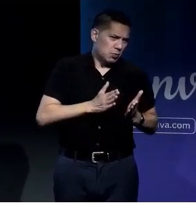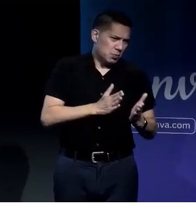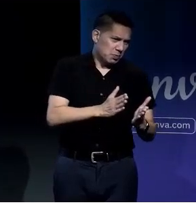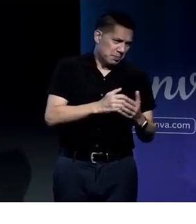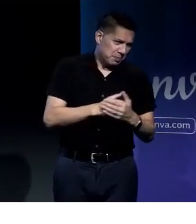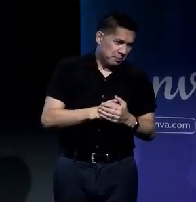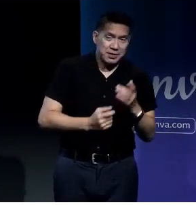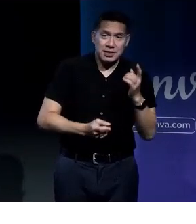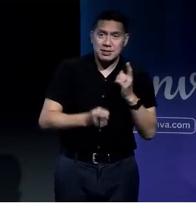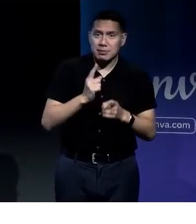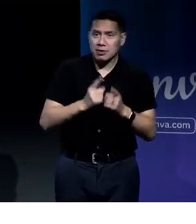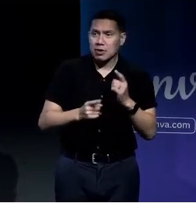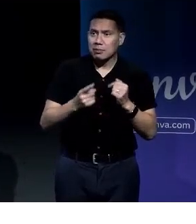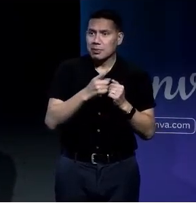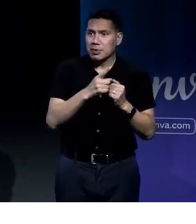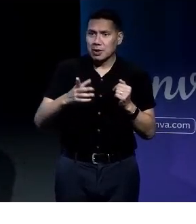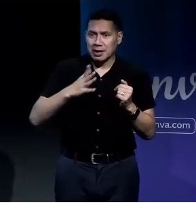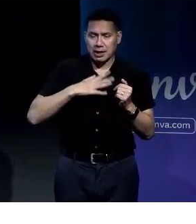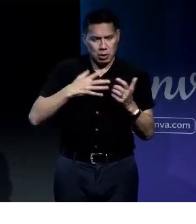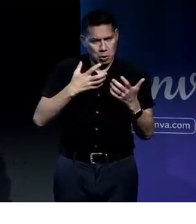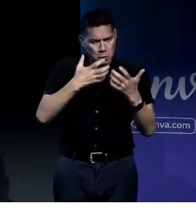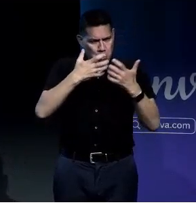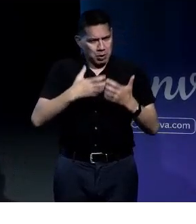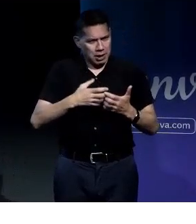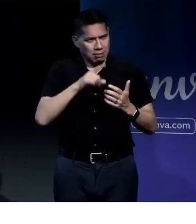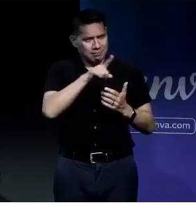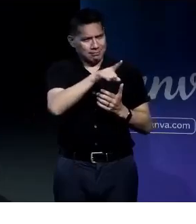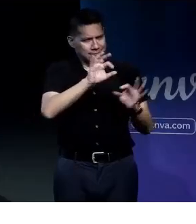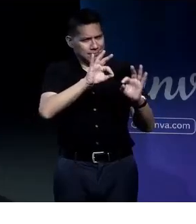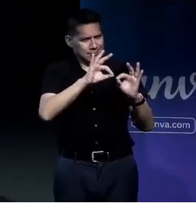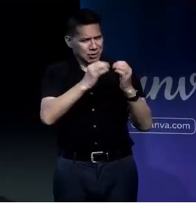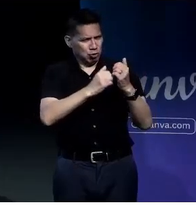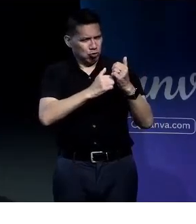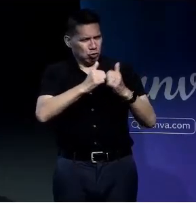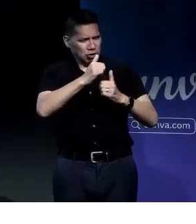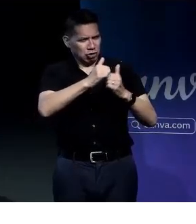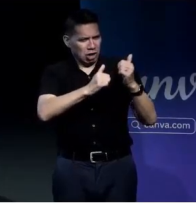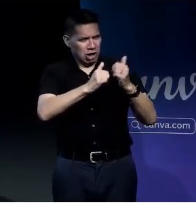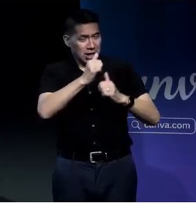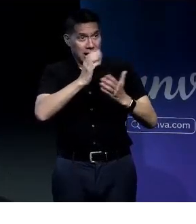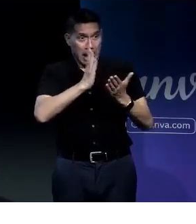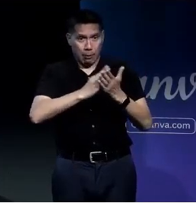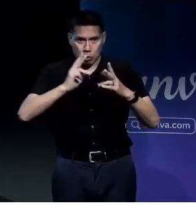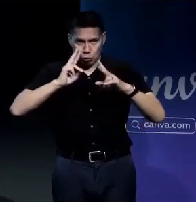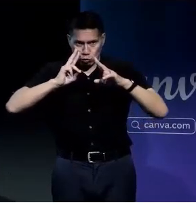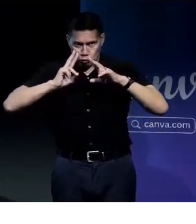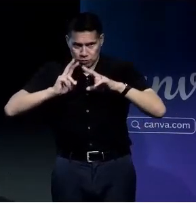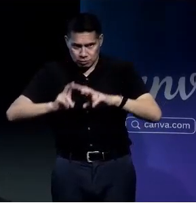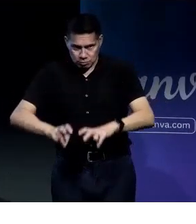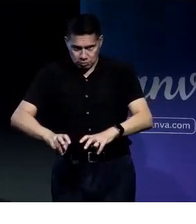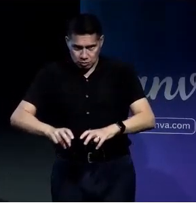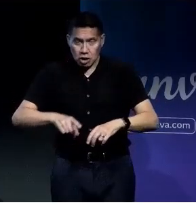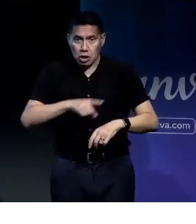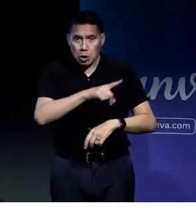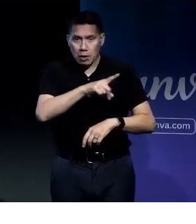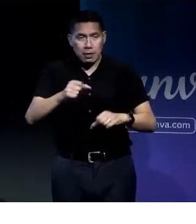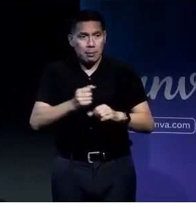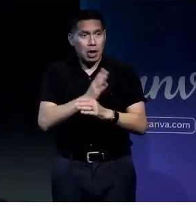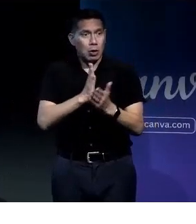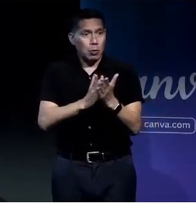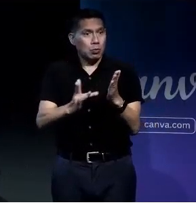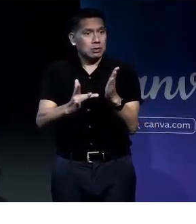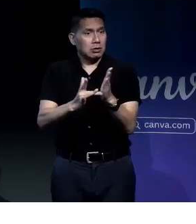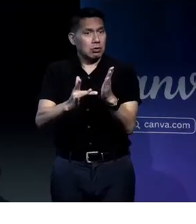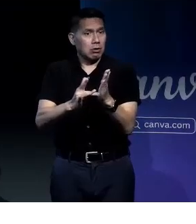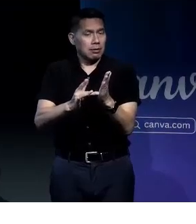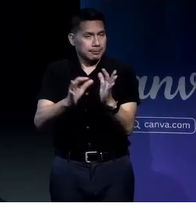to just figure out the structure of that organization and really do your research. So you have to be right on the technical aspects,